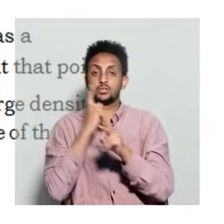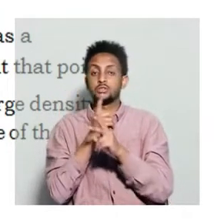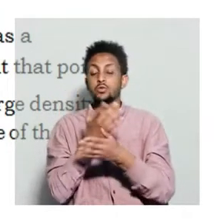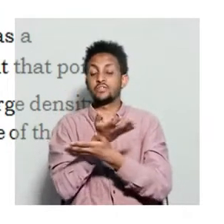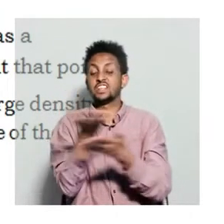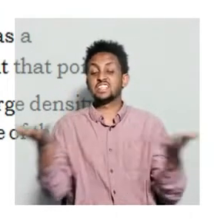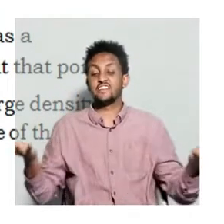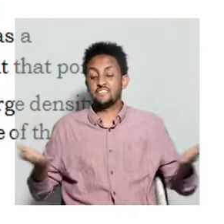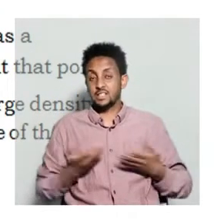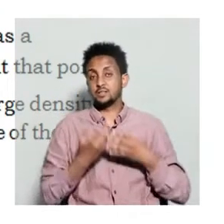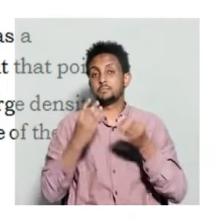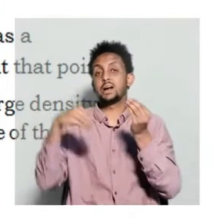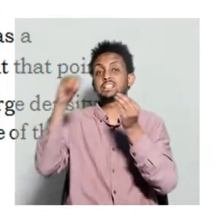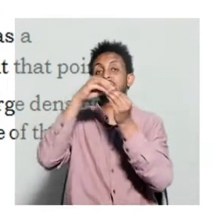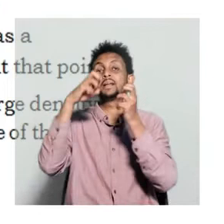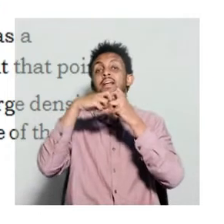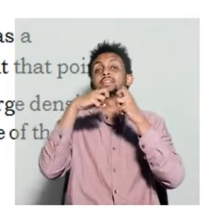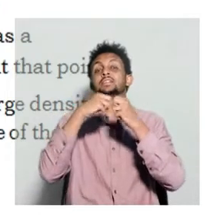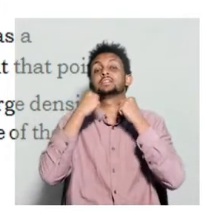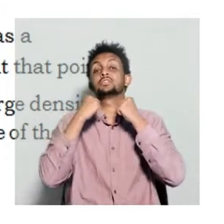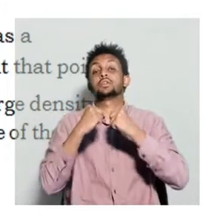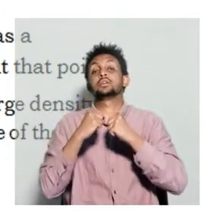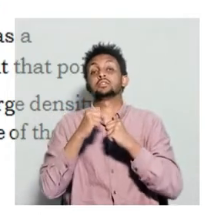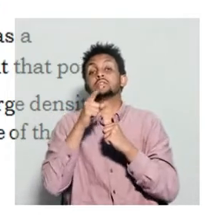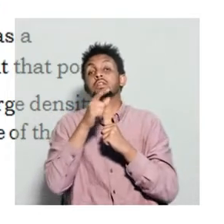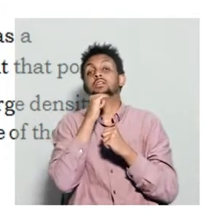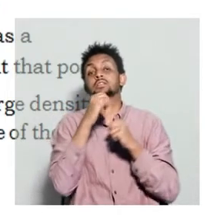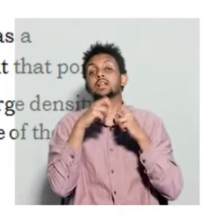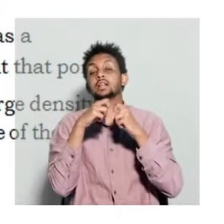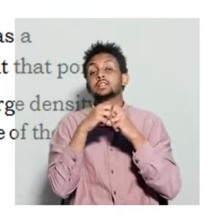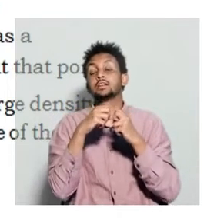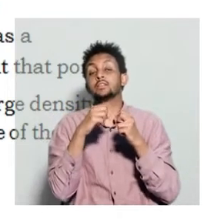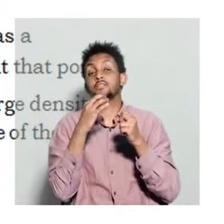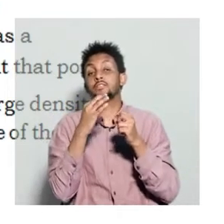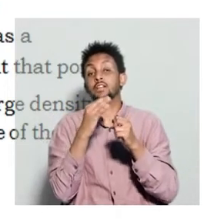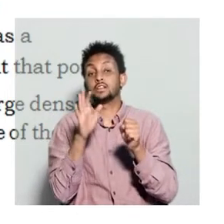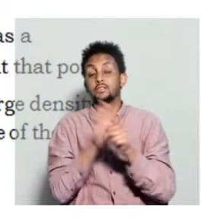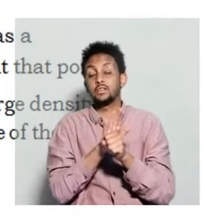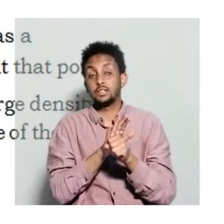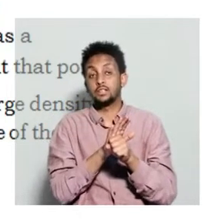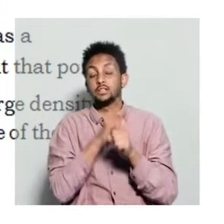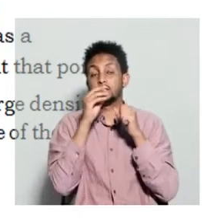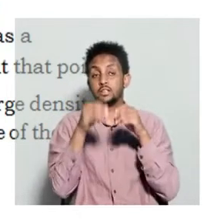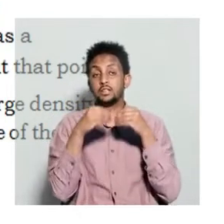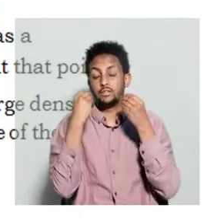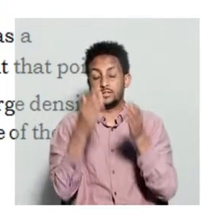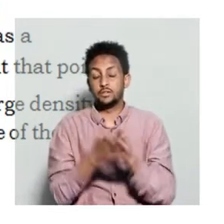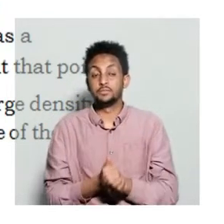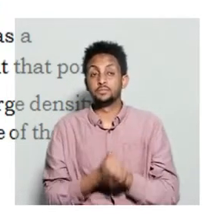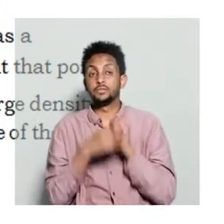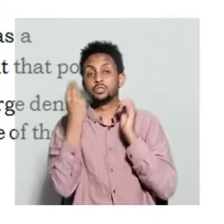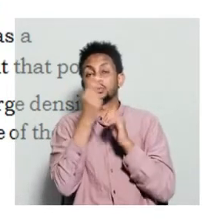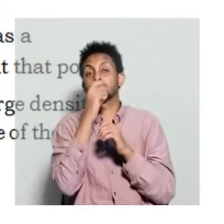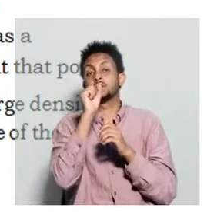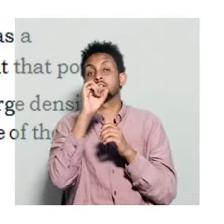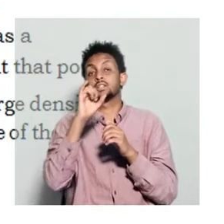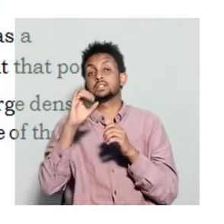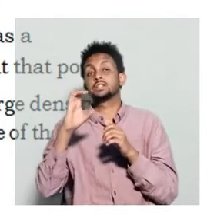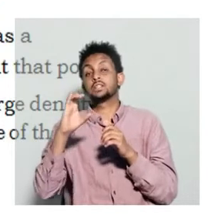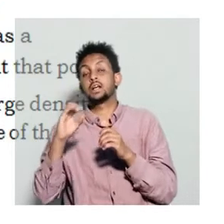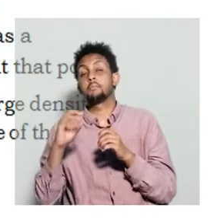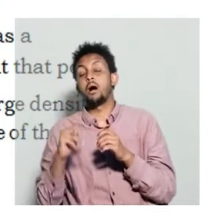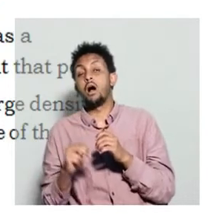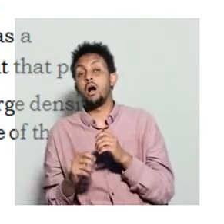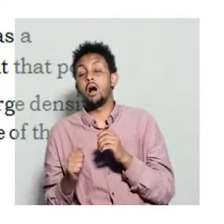the surface is the maximum electric field strength, so that the electric field can be given using sigma over epsilon